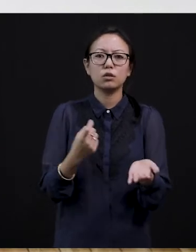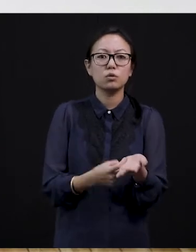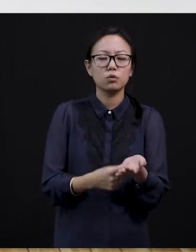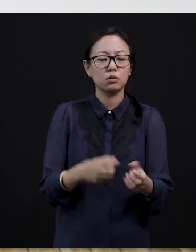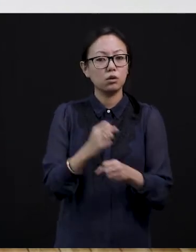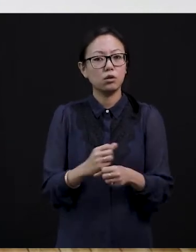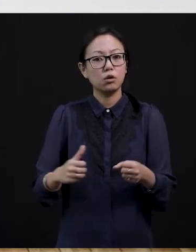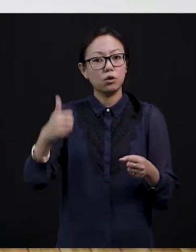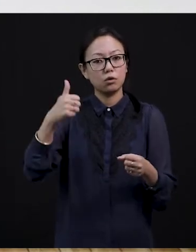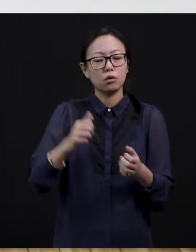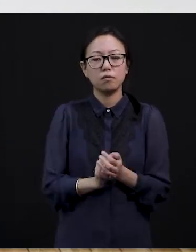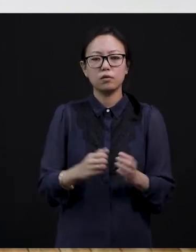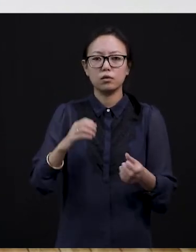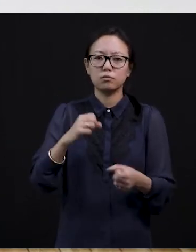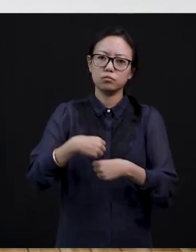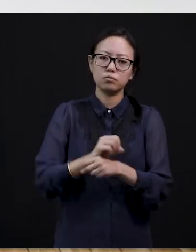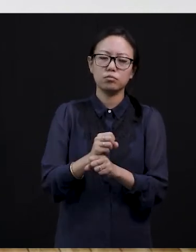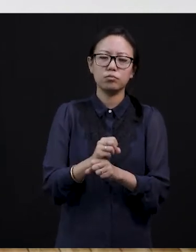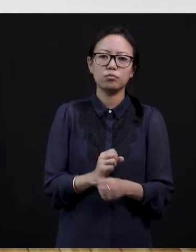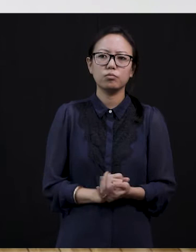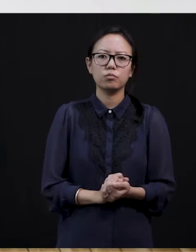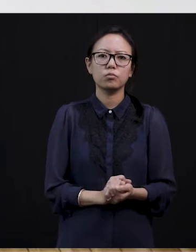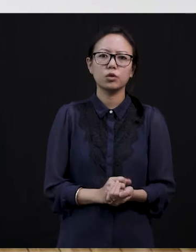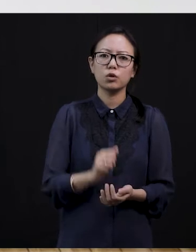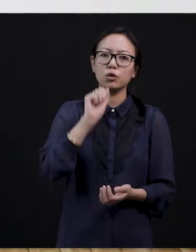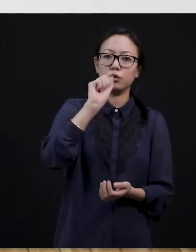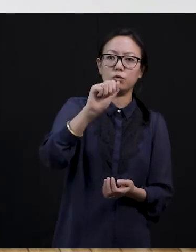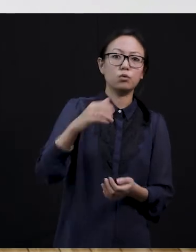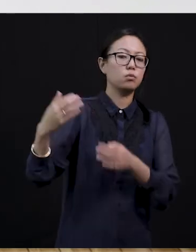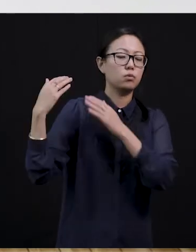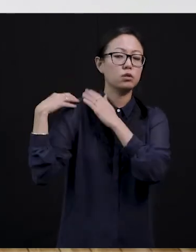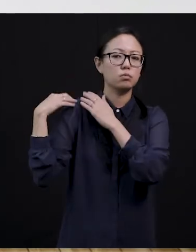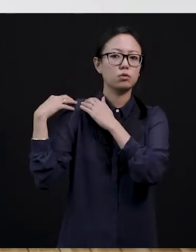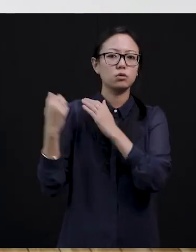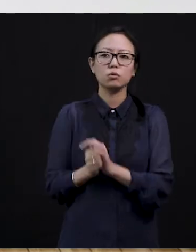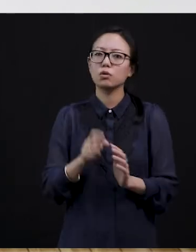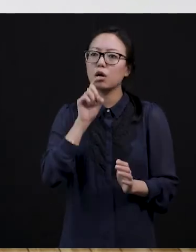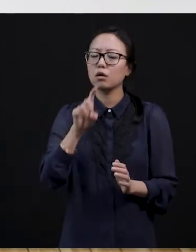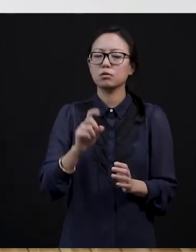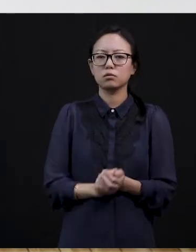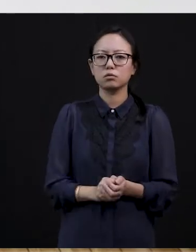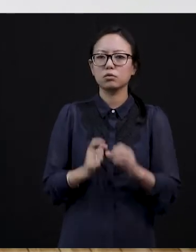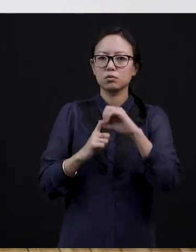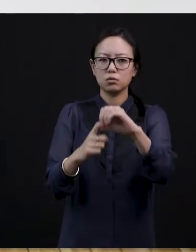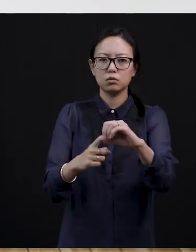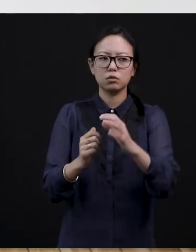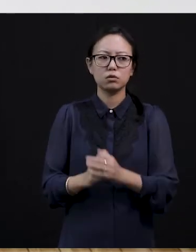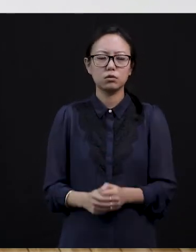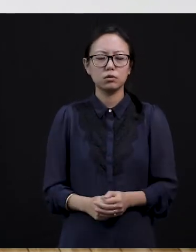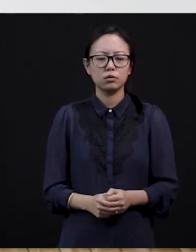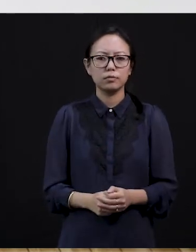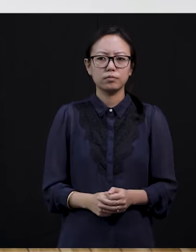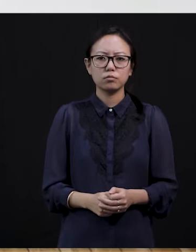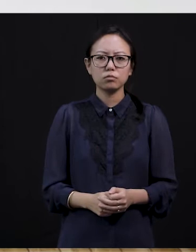you. So I am the one as a citizen who's going to take the government to task if they do not listen to me. So that